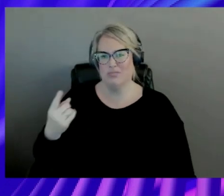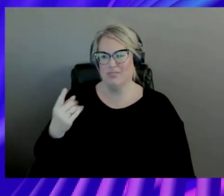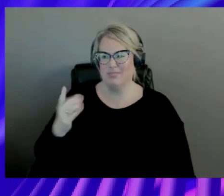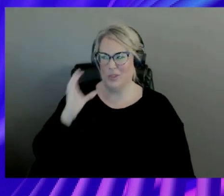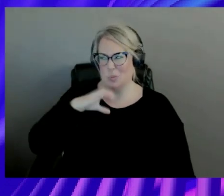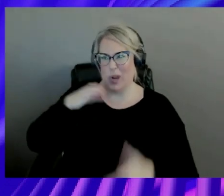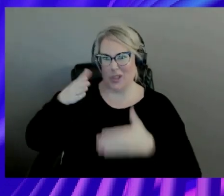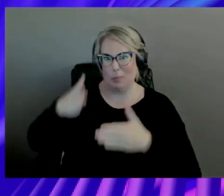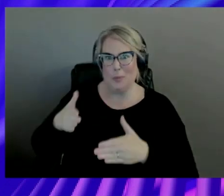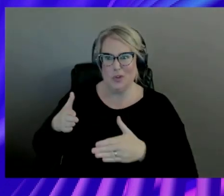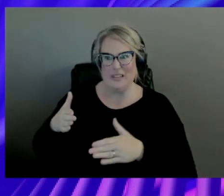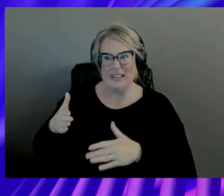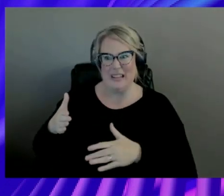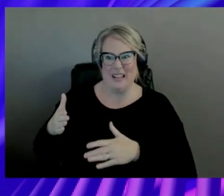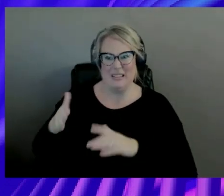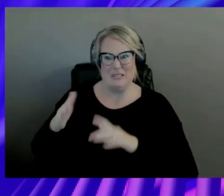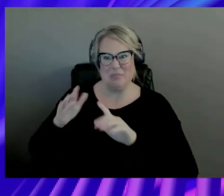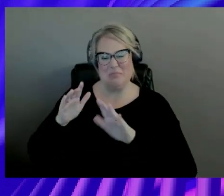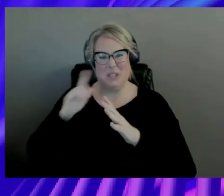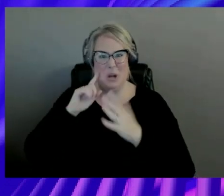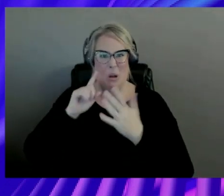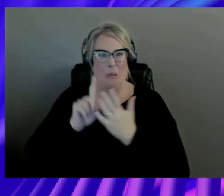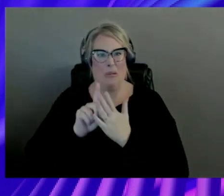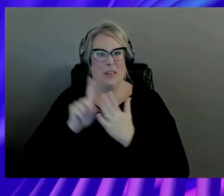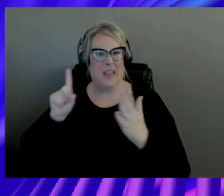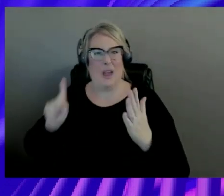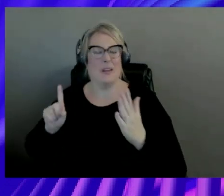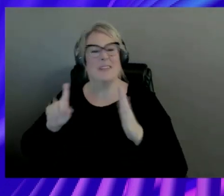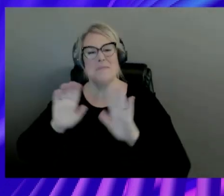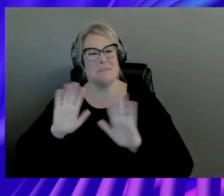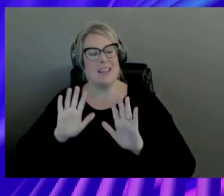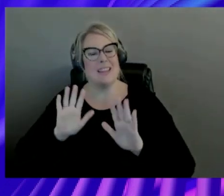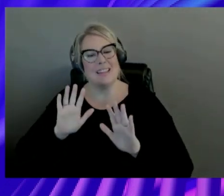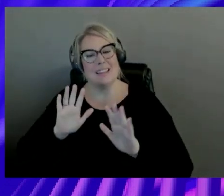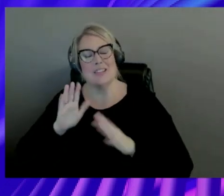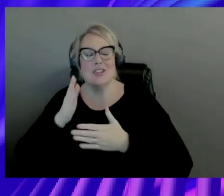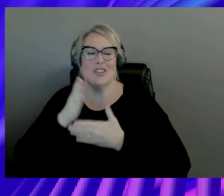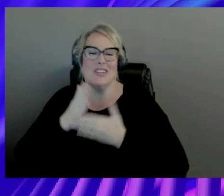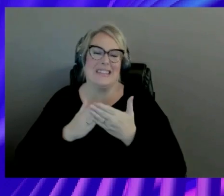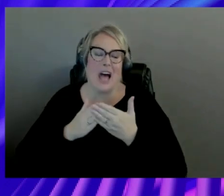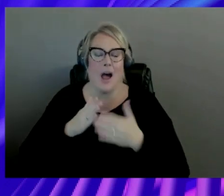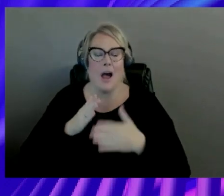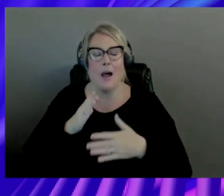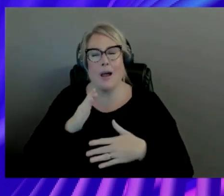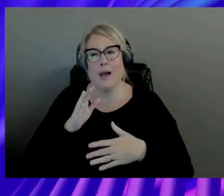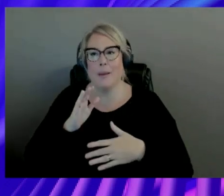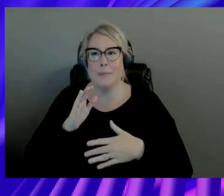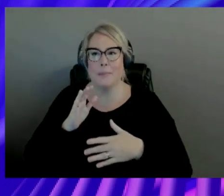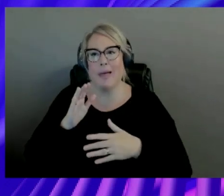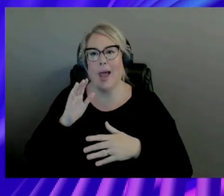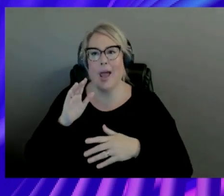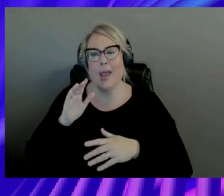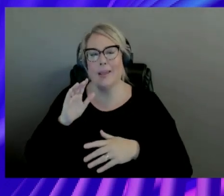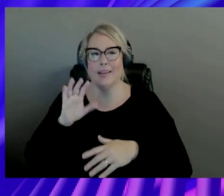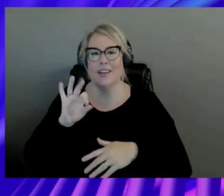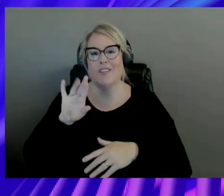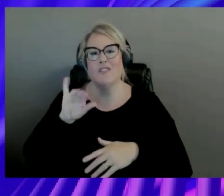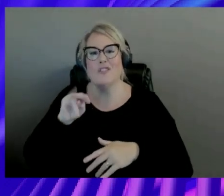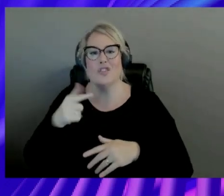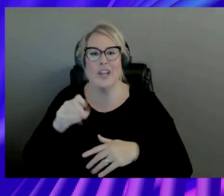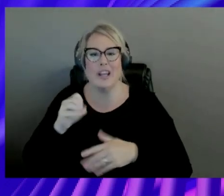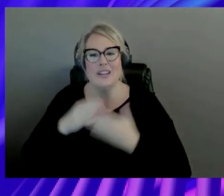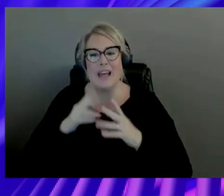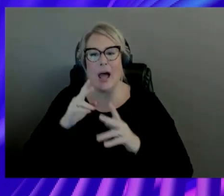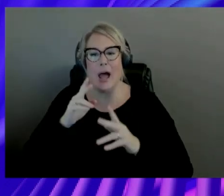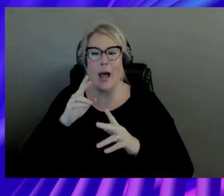not accurate whatsoever. Yes, there's some fringe and stuff, and anytime you go to a conference, somebody has a better fedora than I